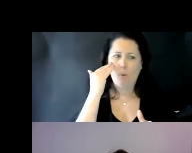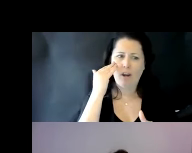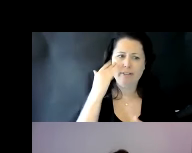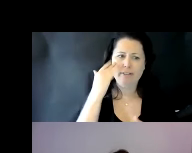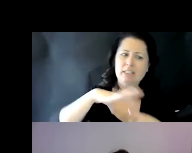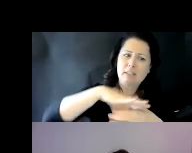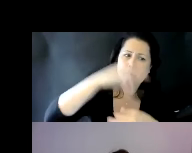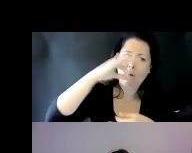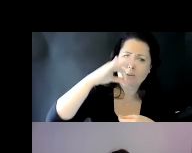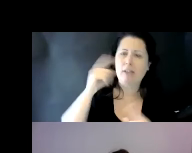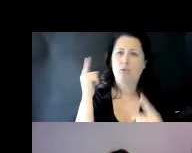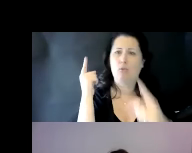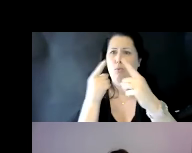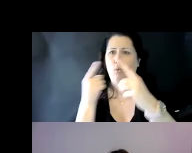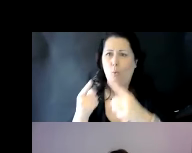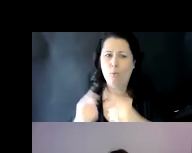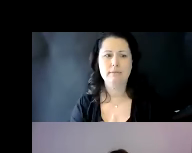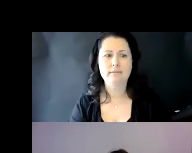the problems start.